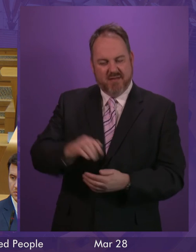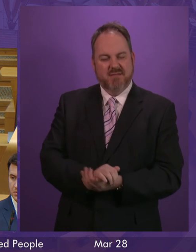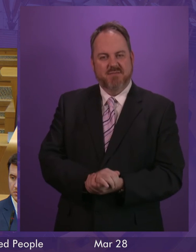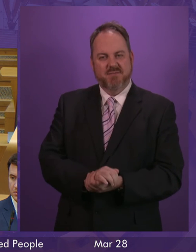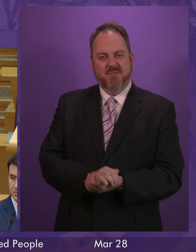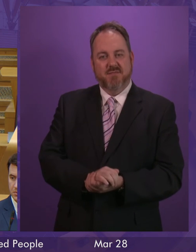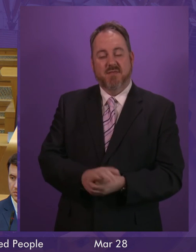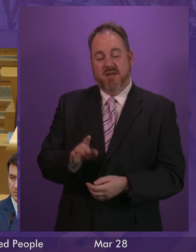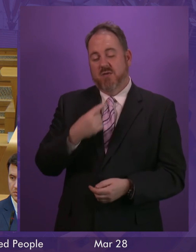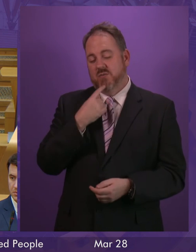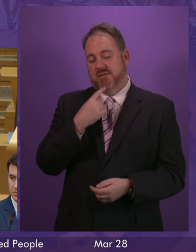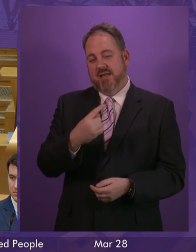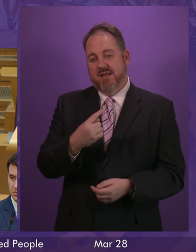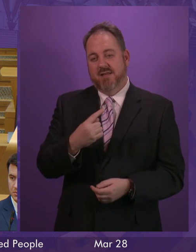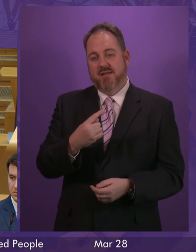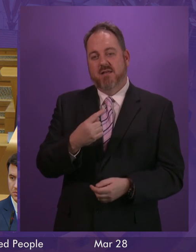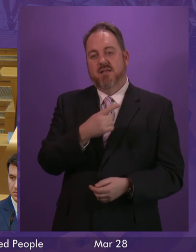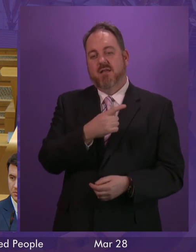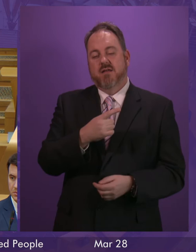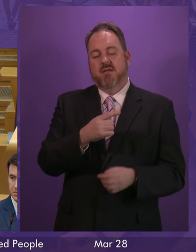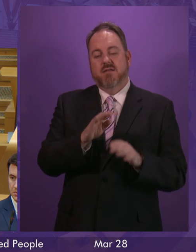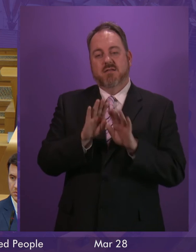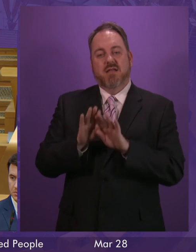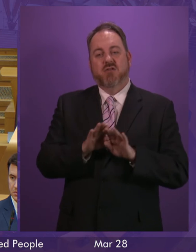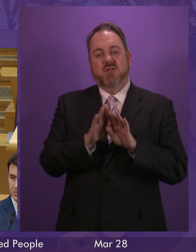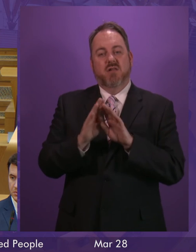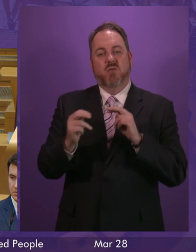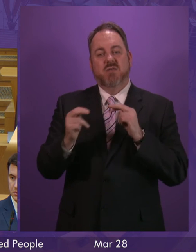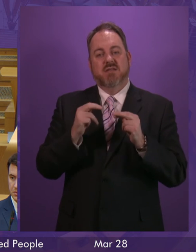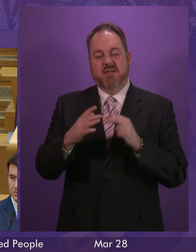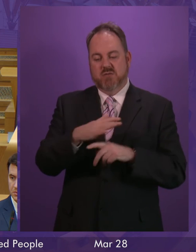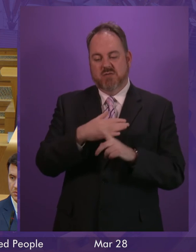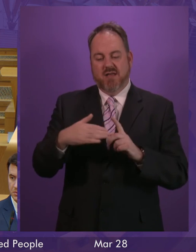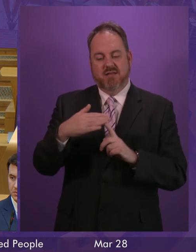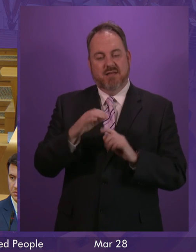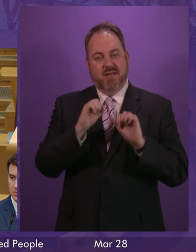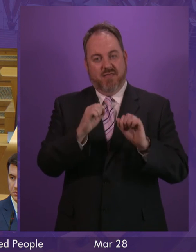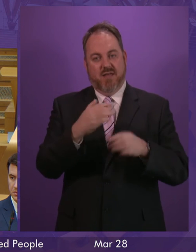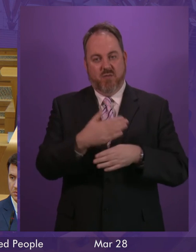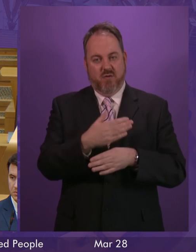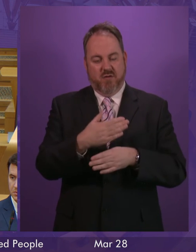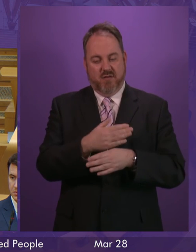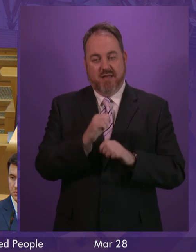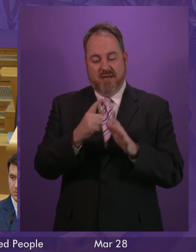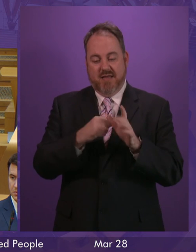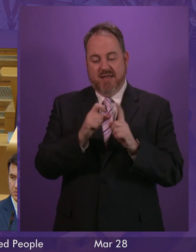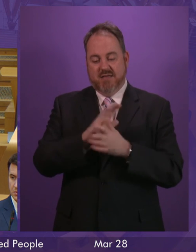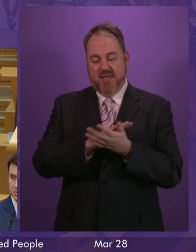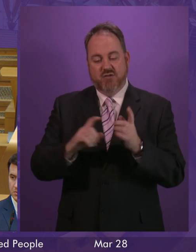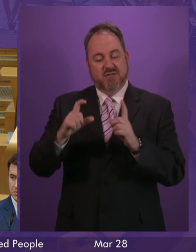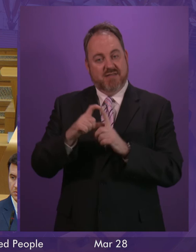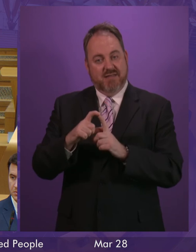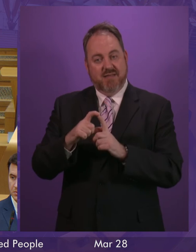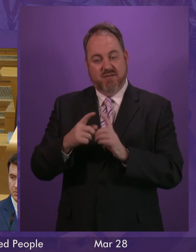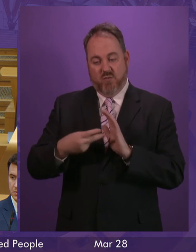would like to commend, in particular, the National Autistic Society in Scotland, SAMH and the ADHD Coalition in Scotland, each